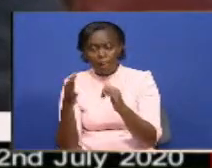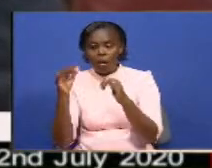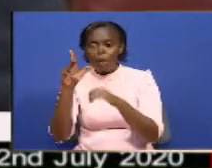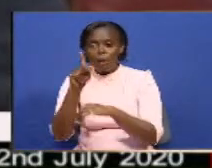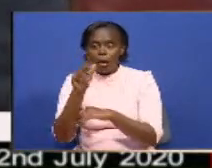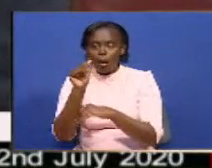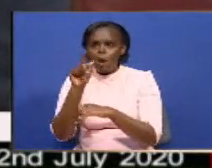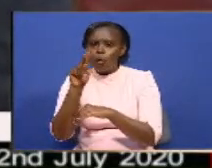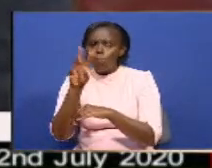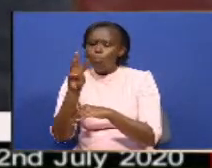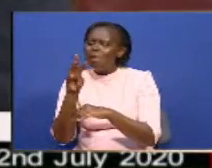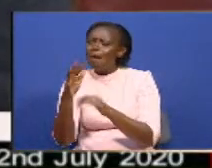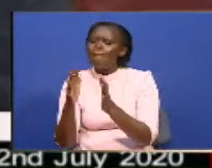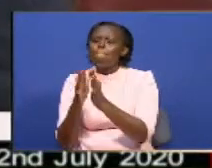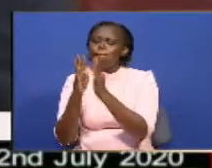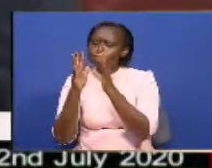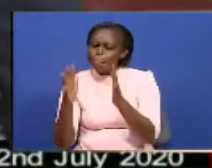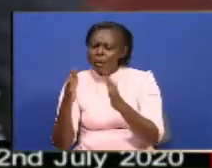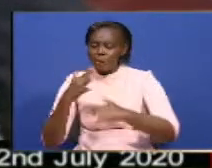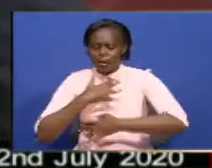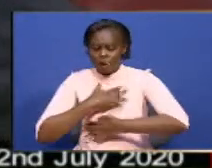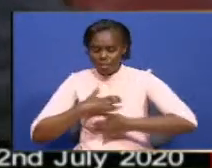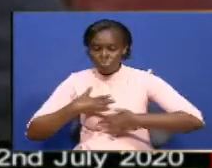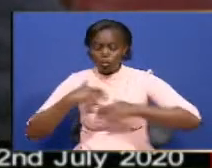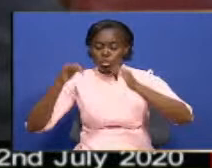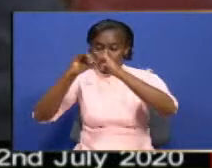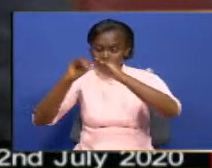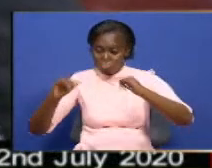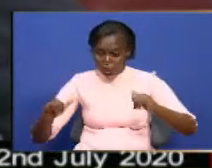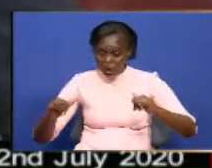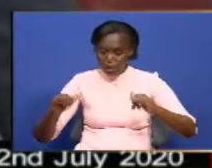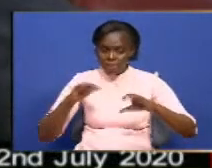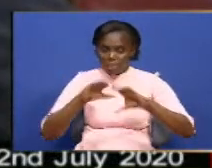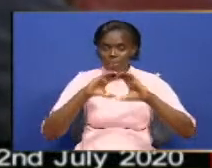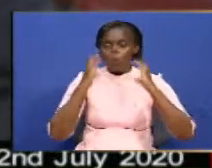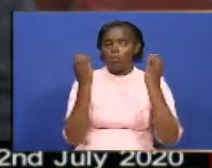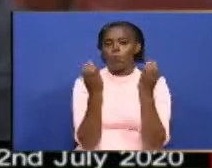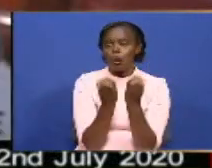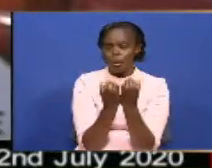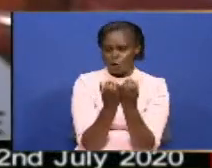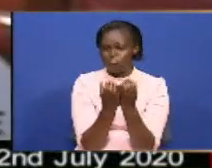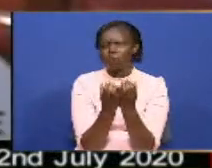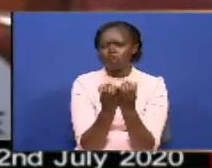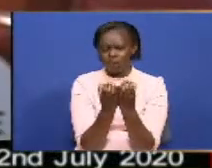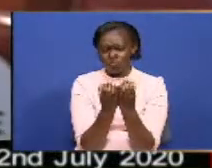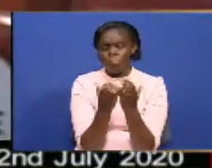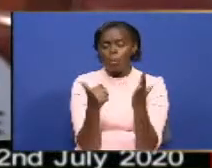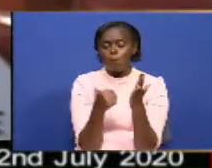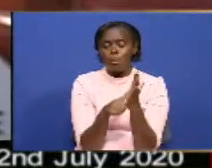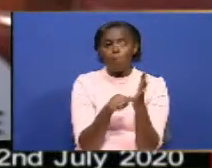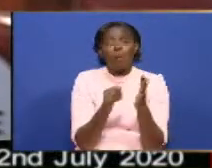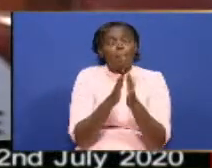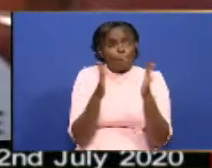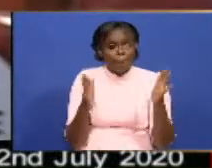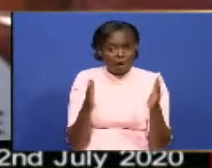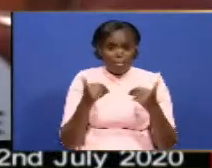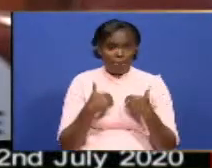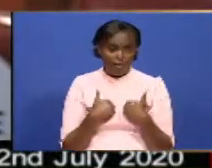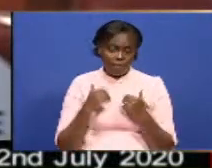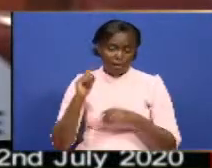the largest refugee camp in the world. So it is a big problem that we